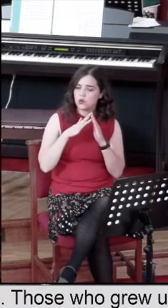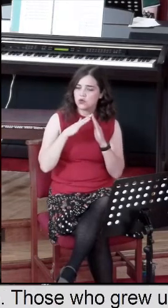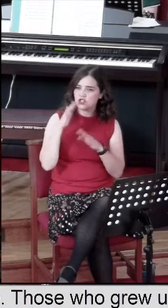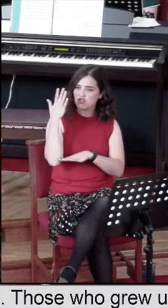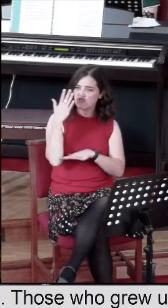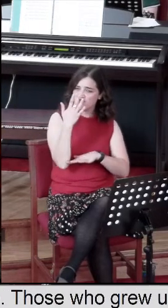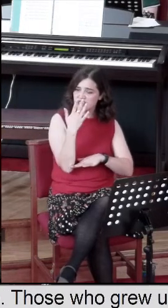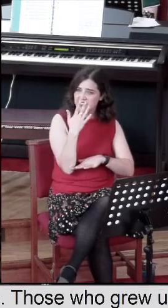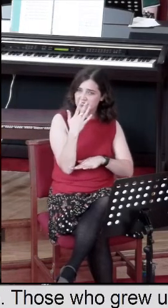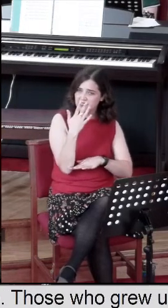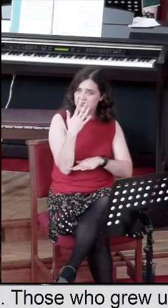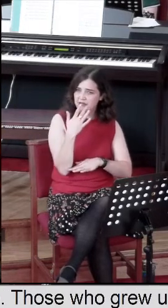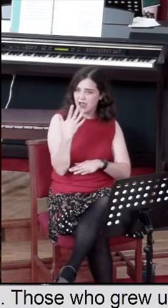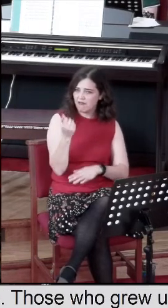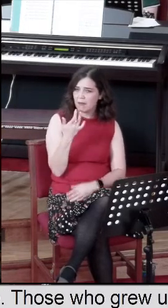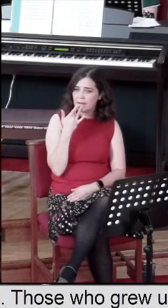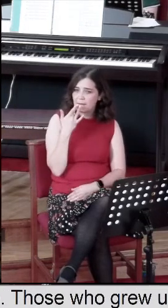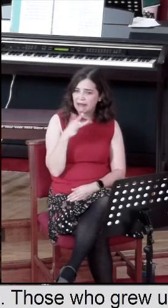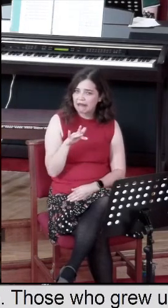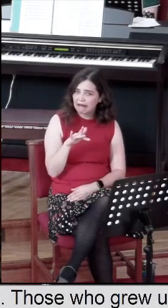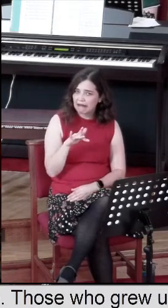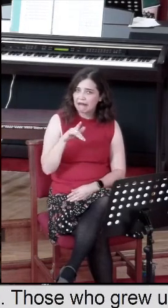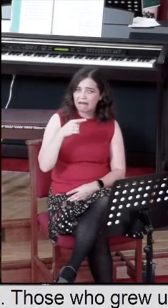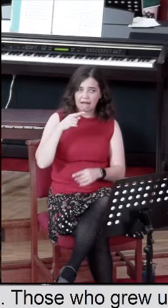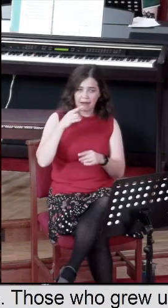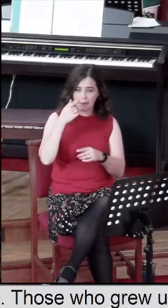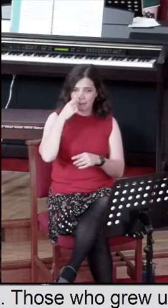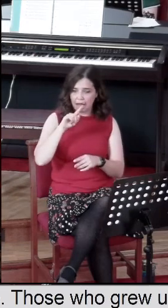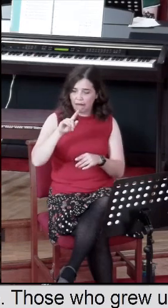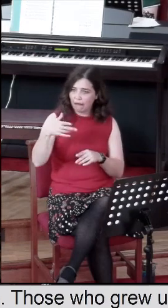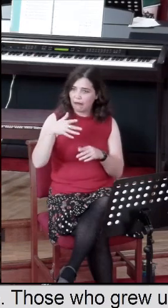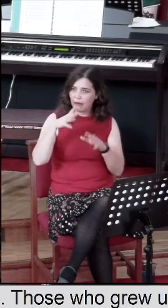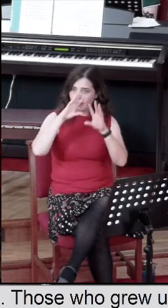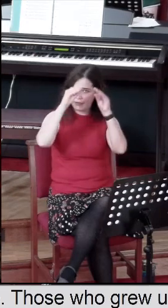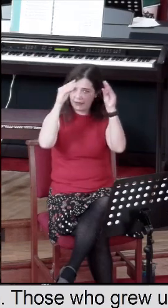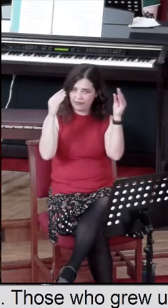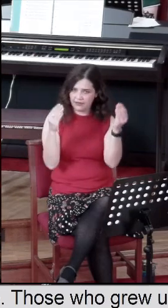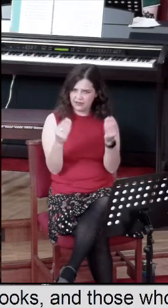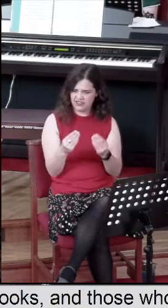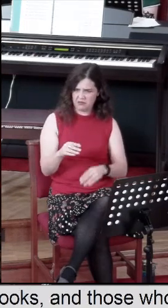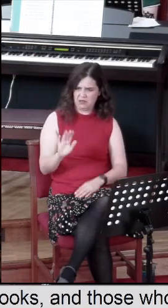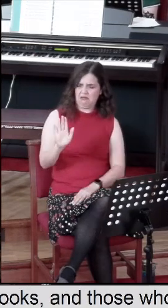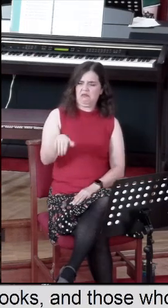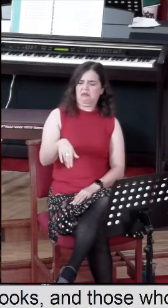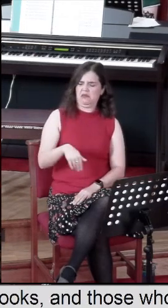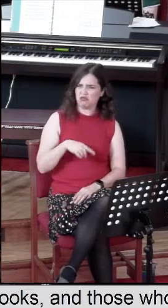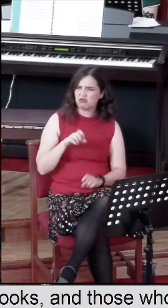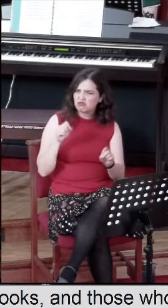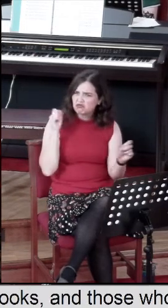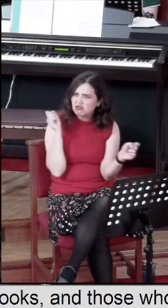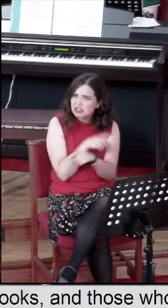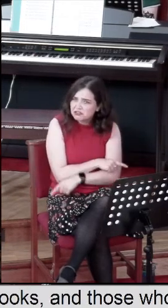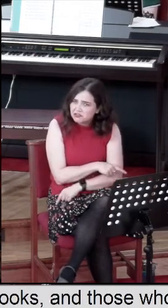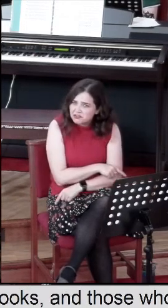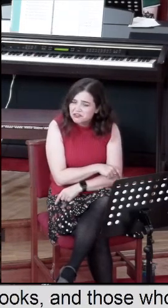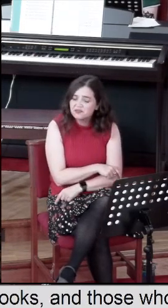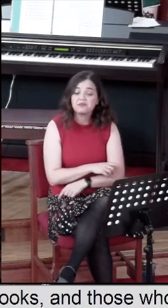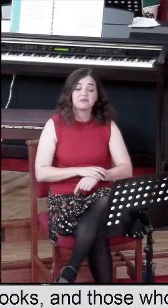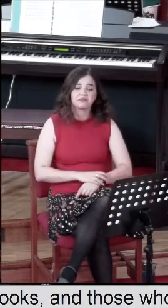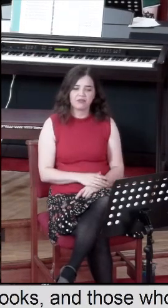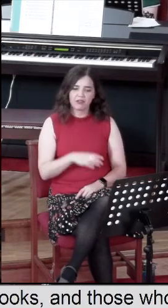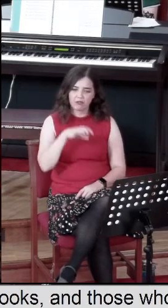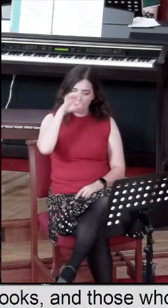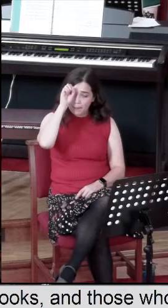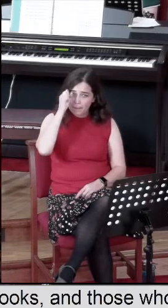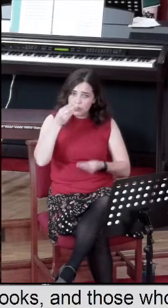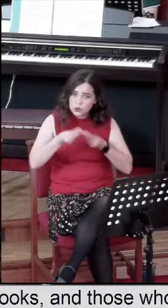a tree which had pink leaves on it when it wasn't even autumn. So it was a bit of a nonsense place. And can you remember that